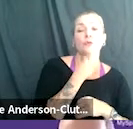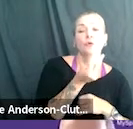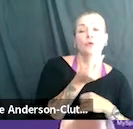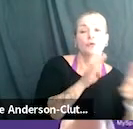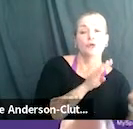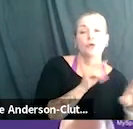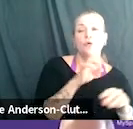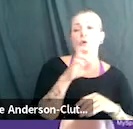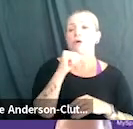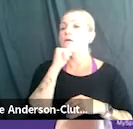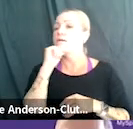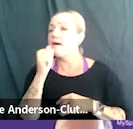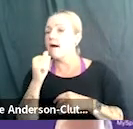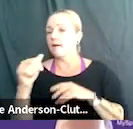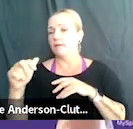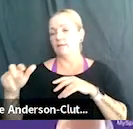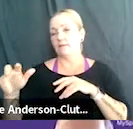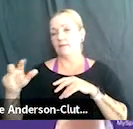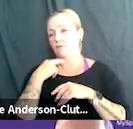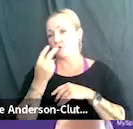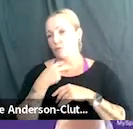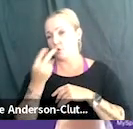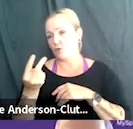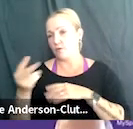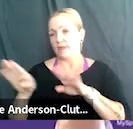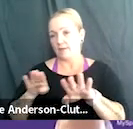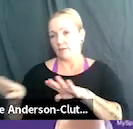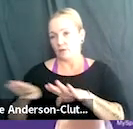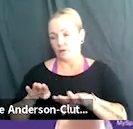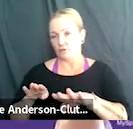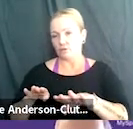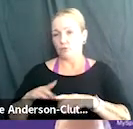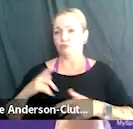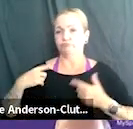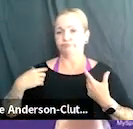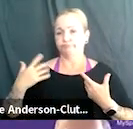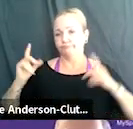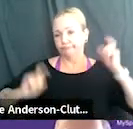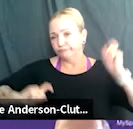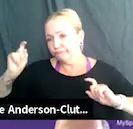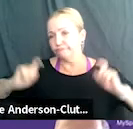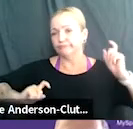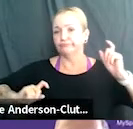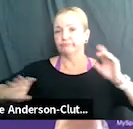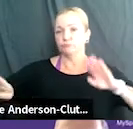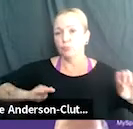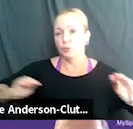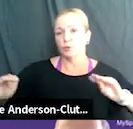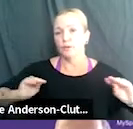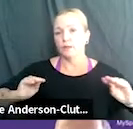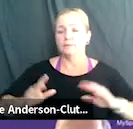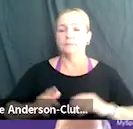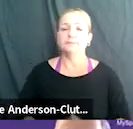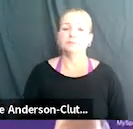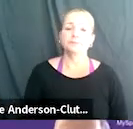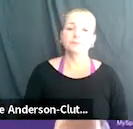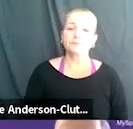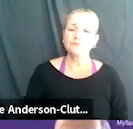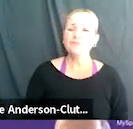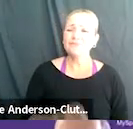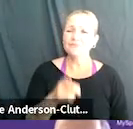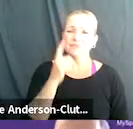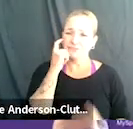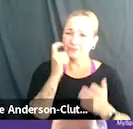with the DSM, as time has gone on, there has been some changes in the description, and it has perhaps become